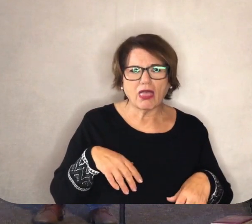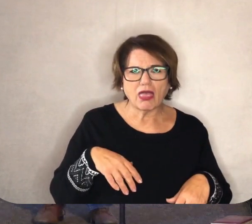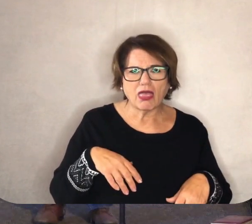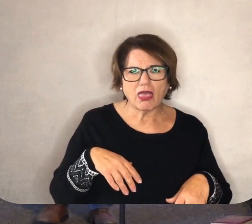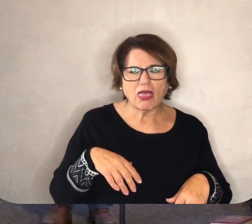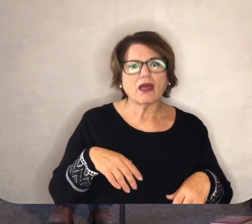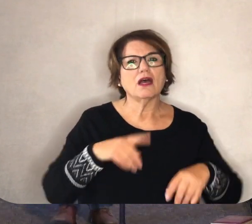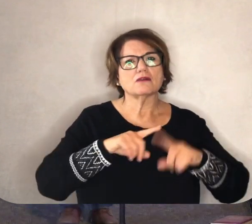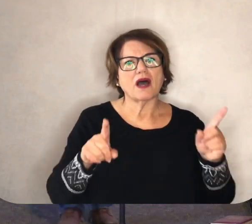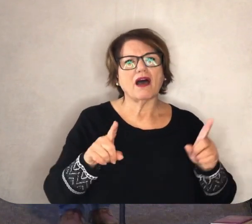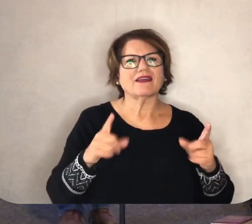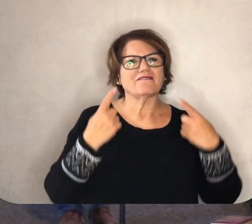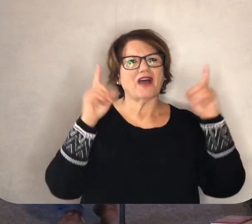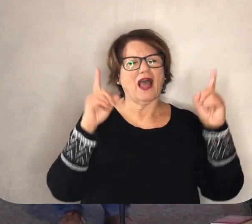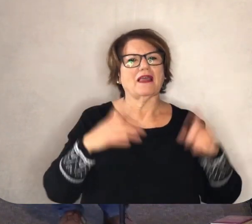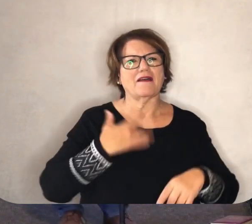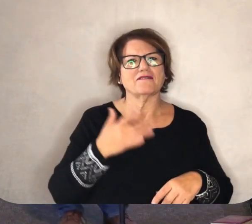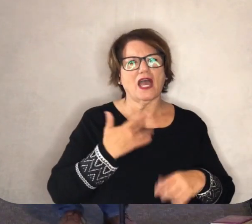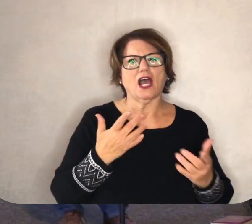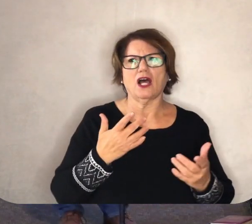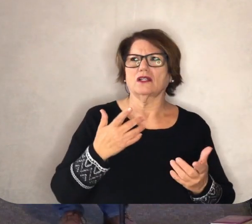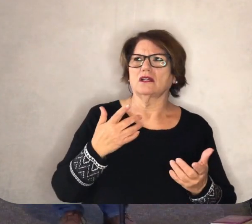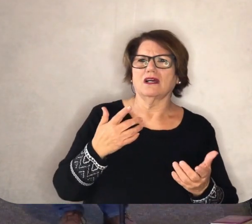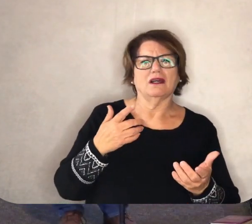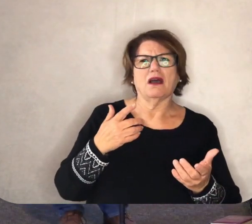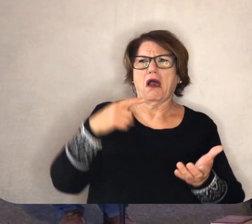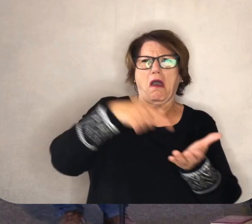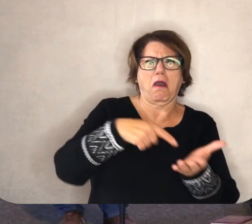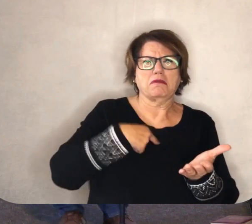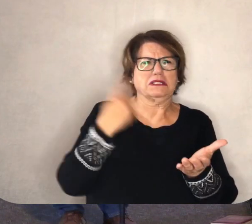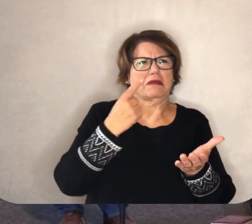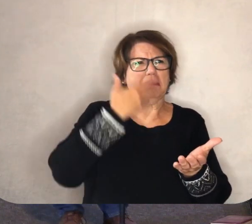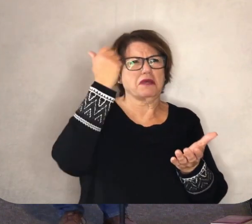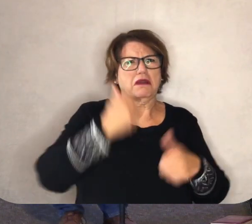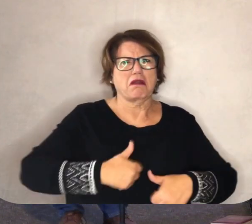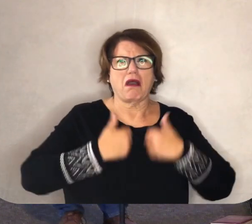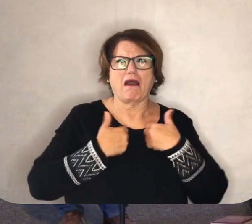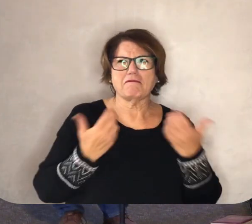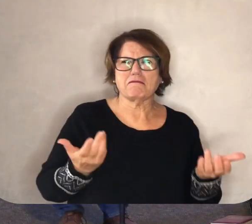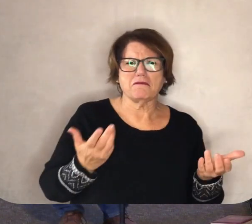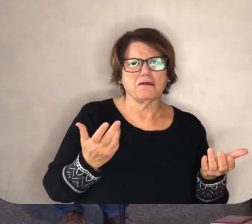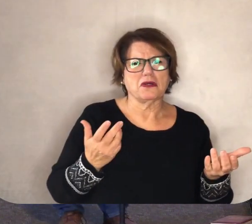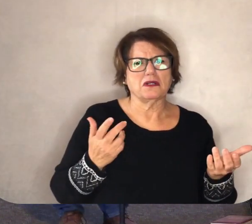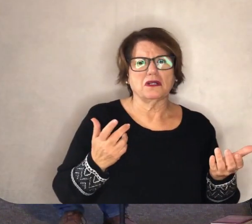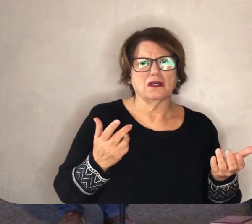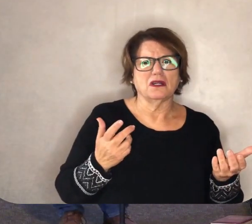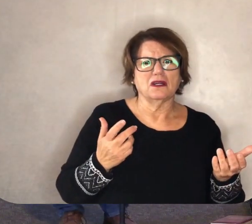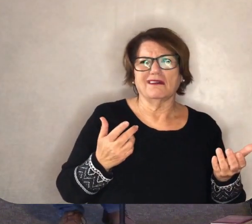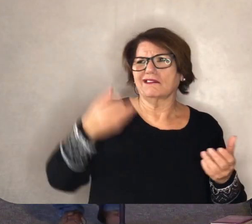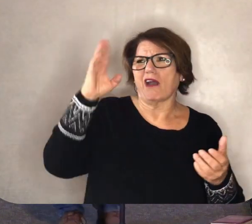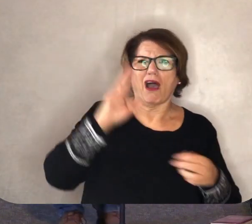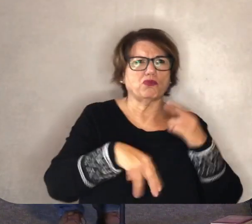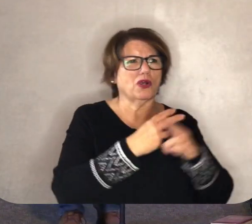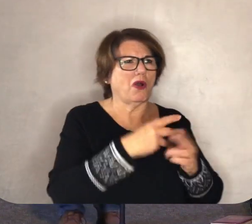frankly felt like I was owed something better by God or by the